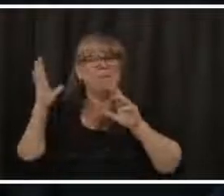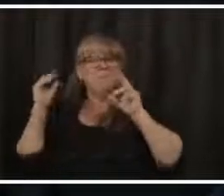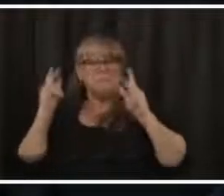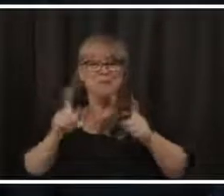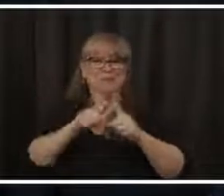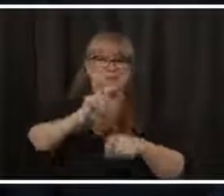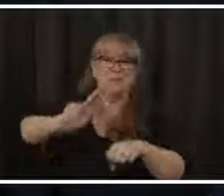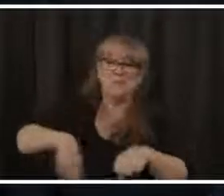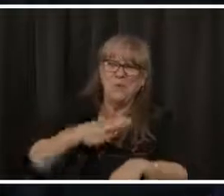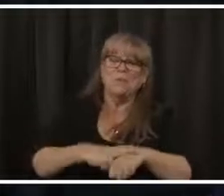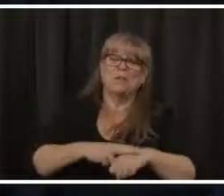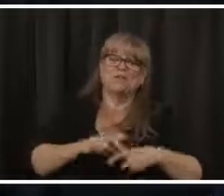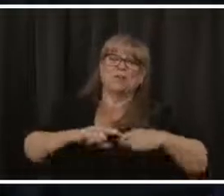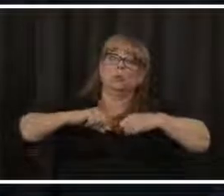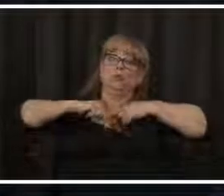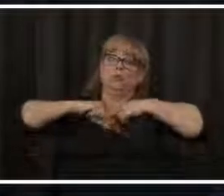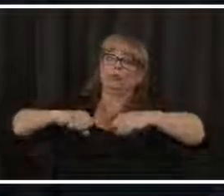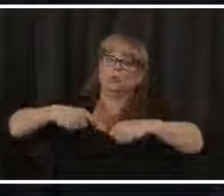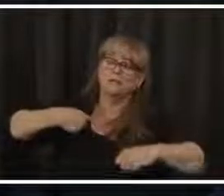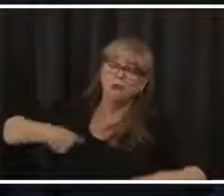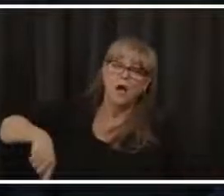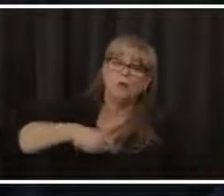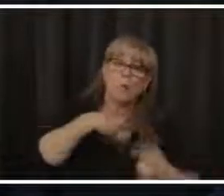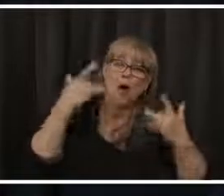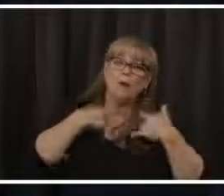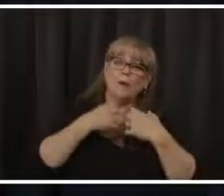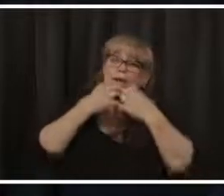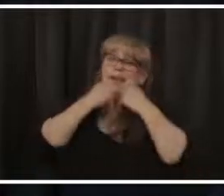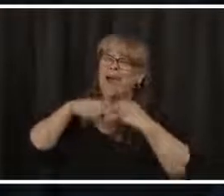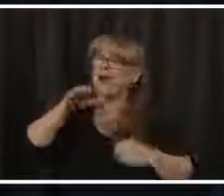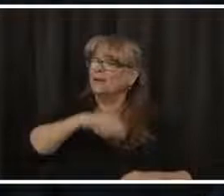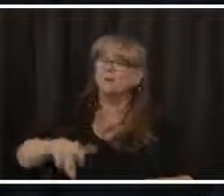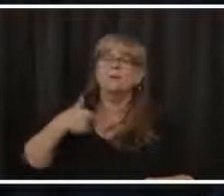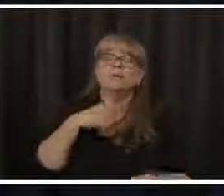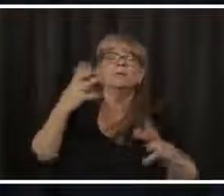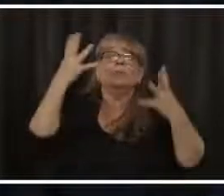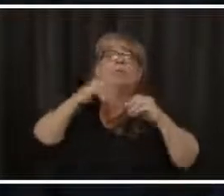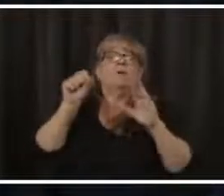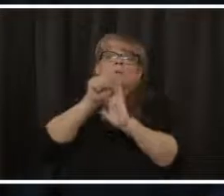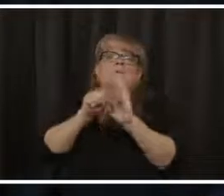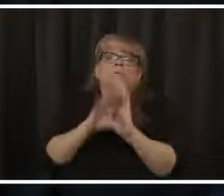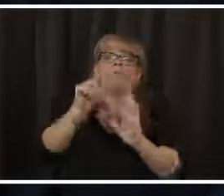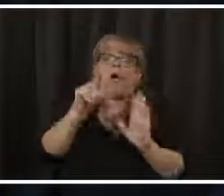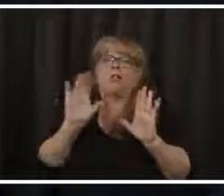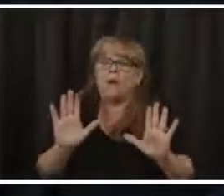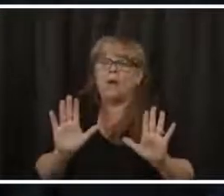protect the communities that we love in our great state. With that, happy to take some questions.